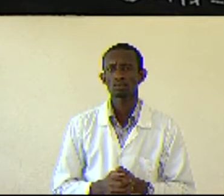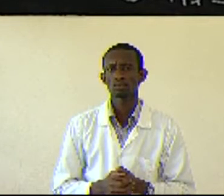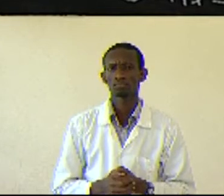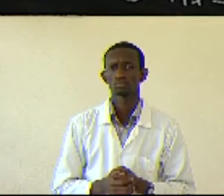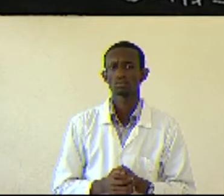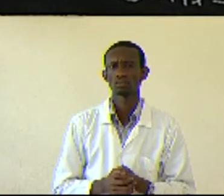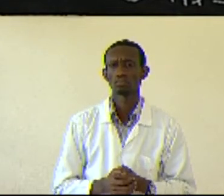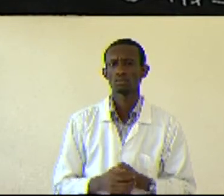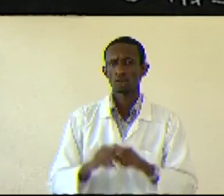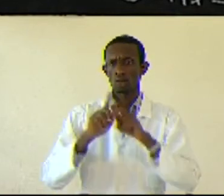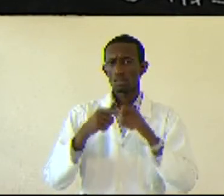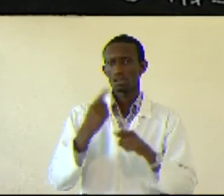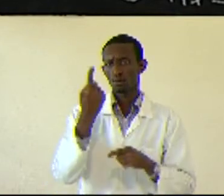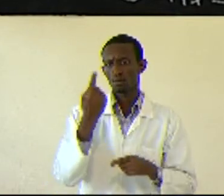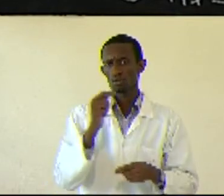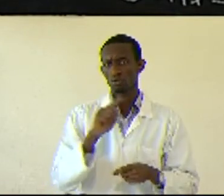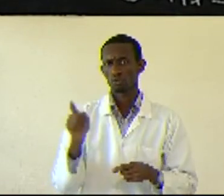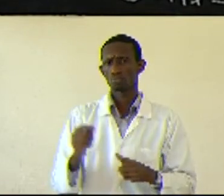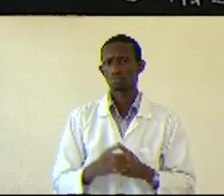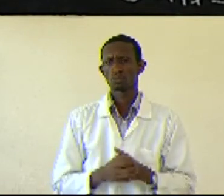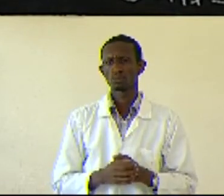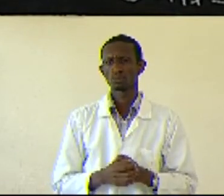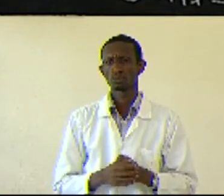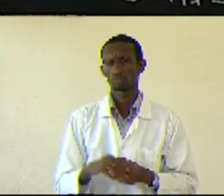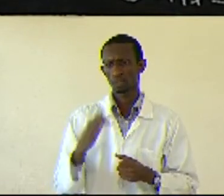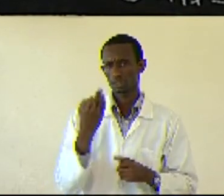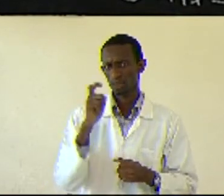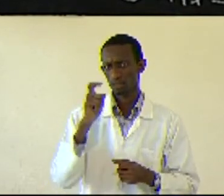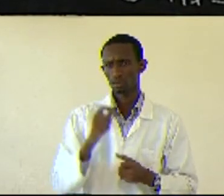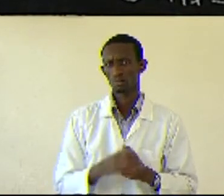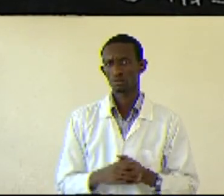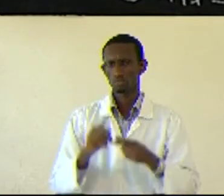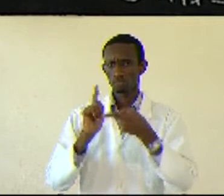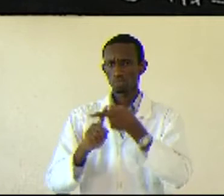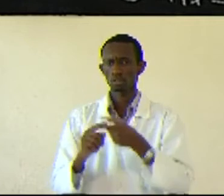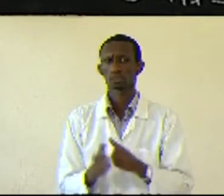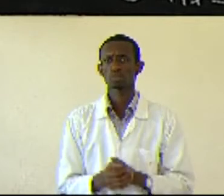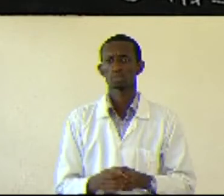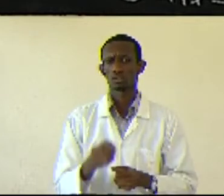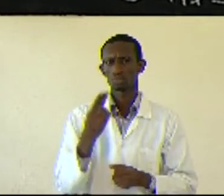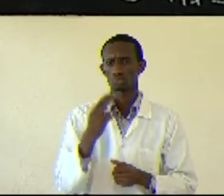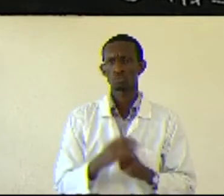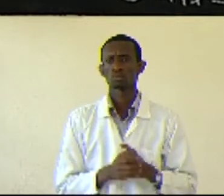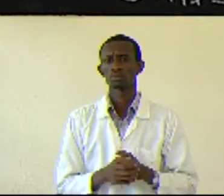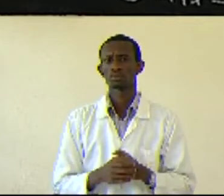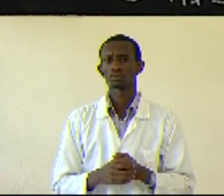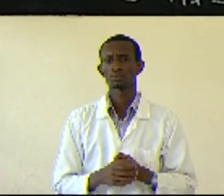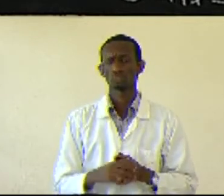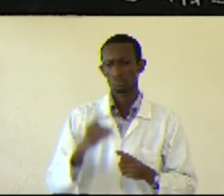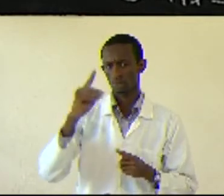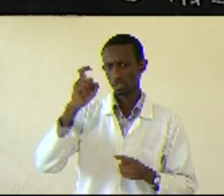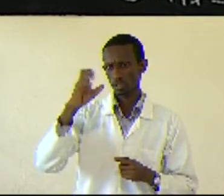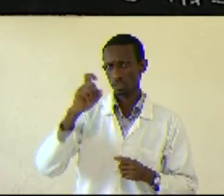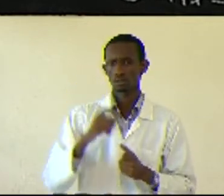integral of 1 over 3x plus 2, for instance, dx.